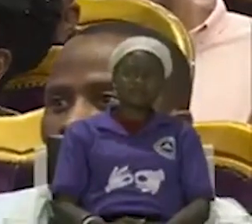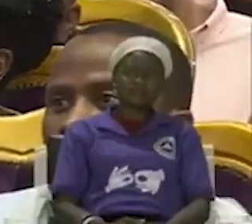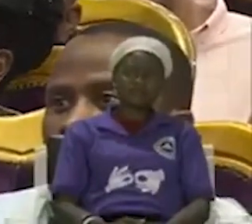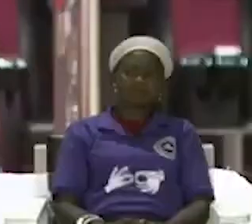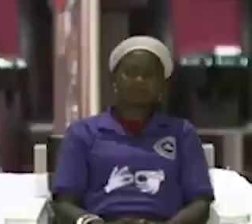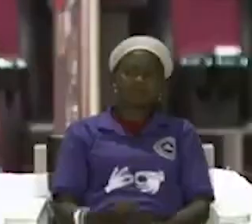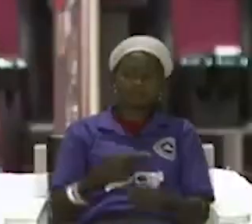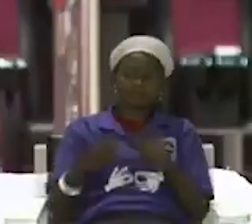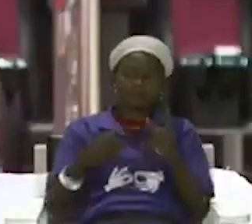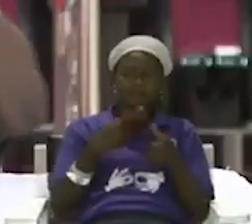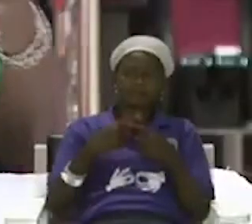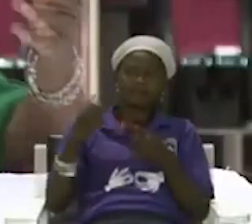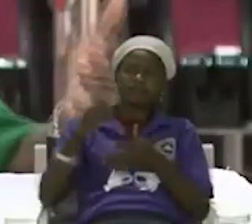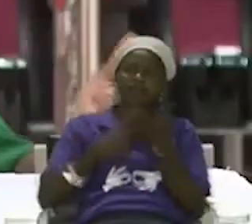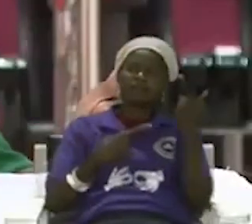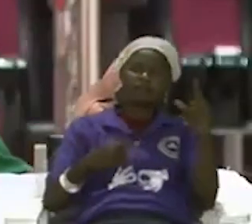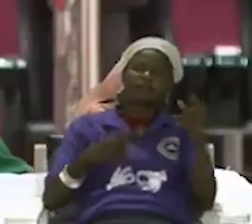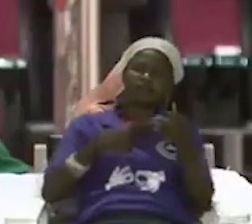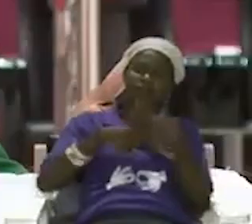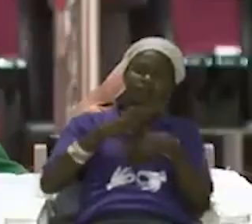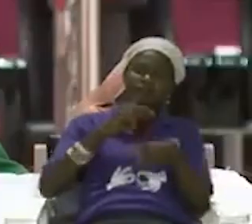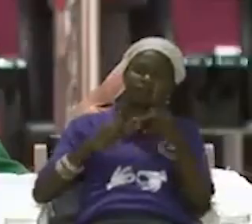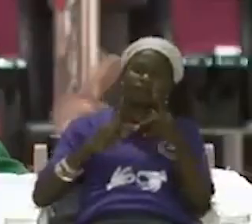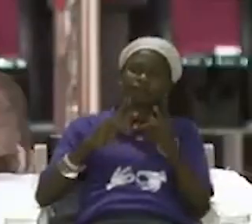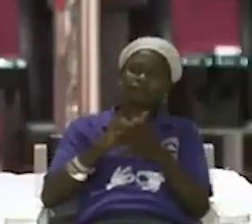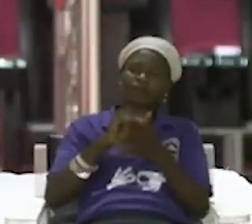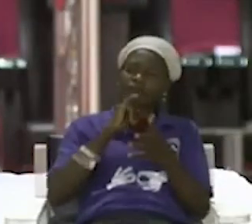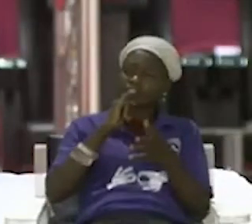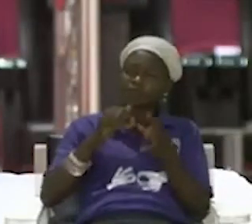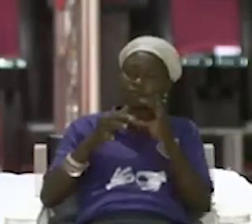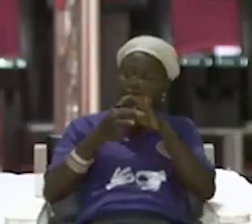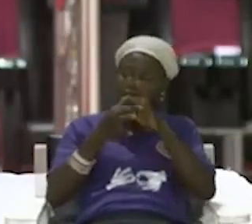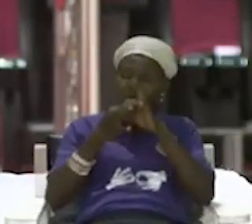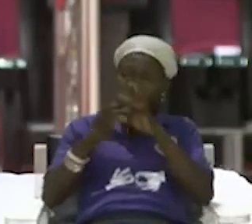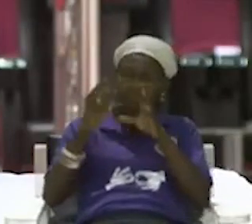But then what about those of us who have not even been connected to Him?